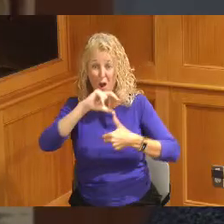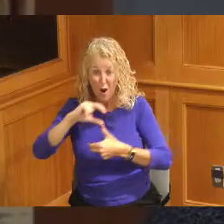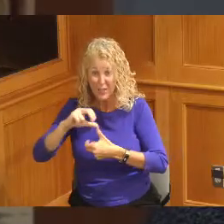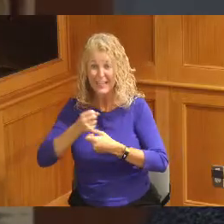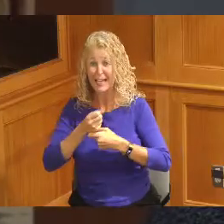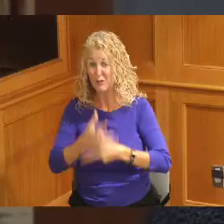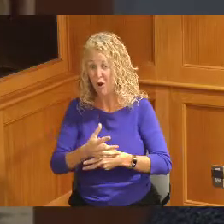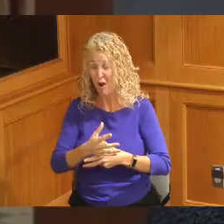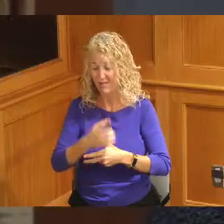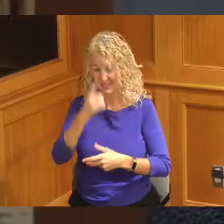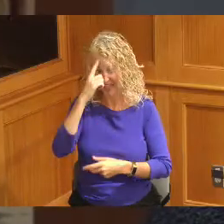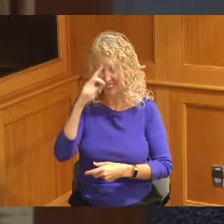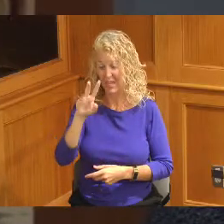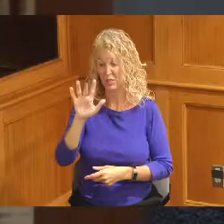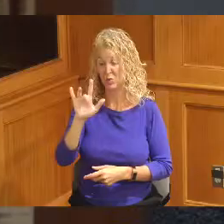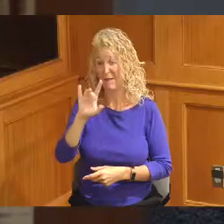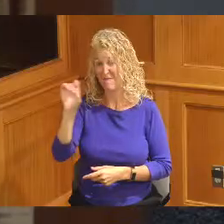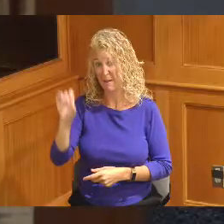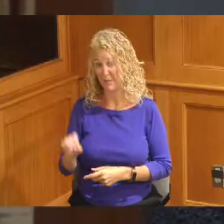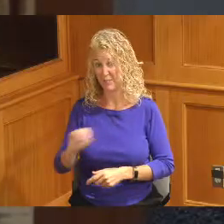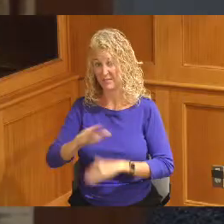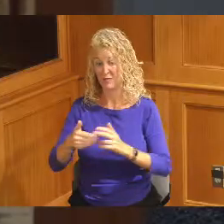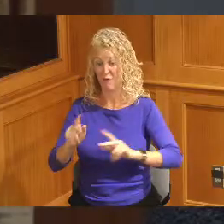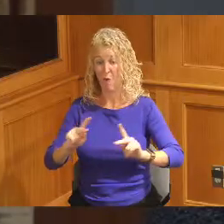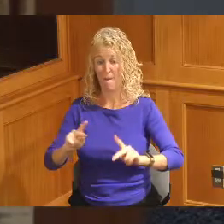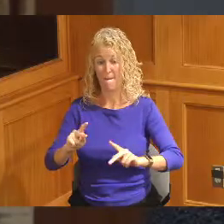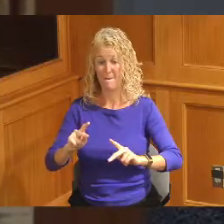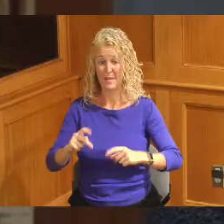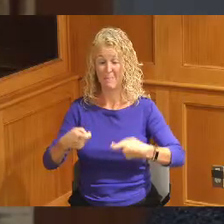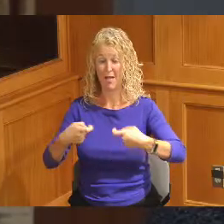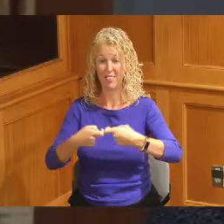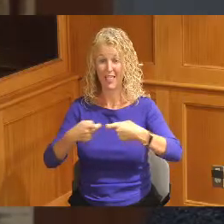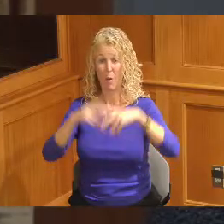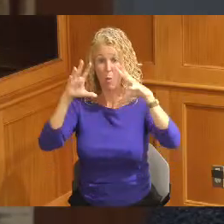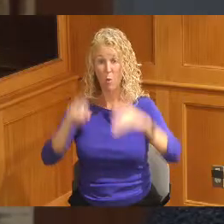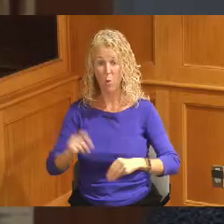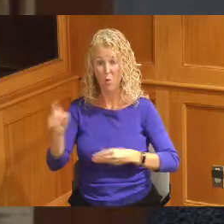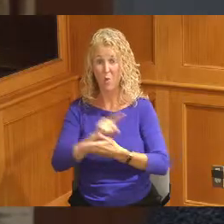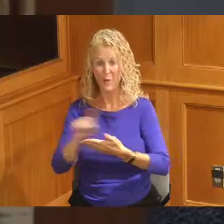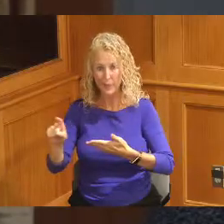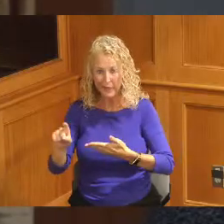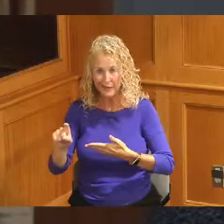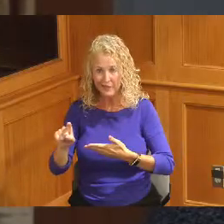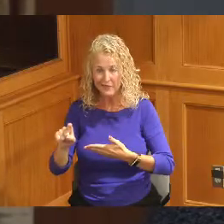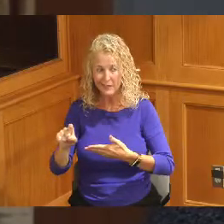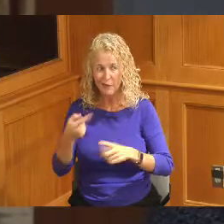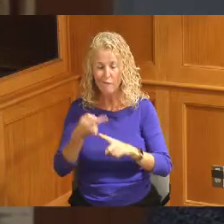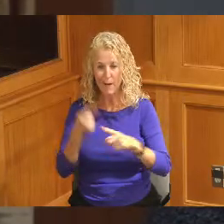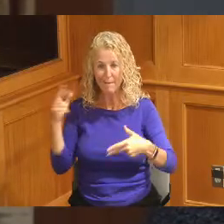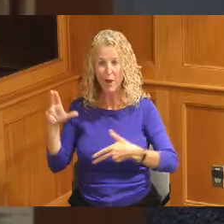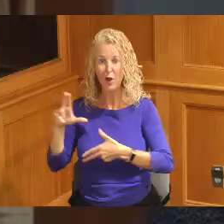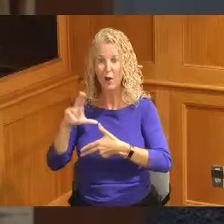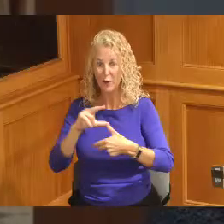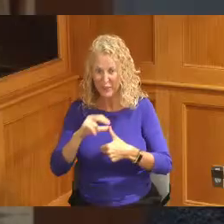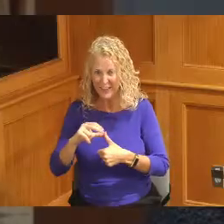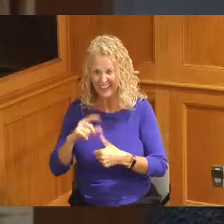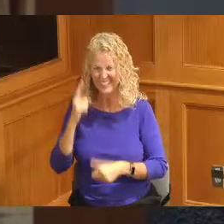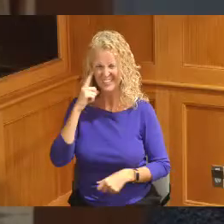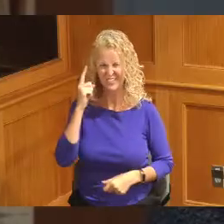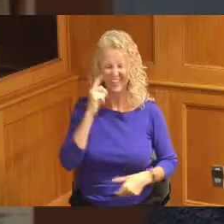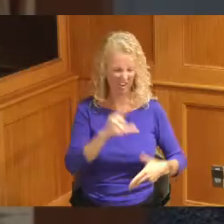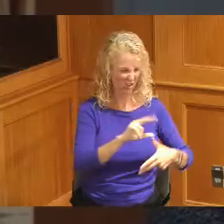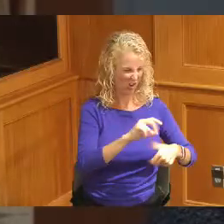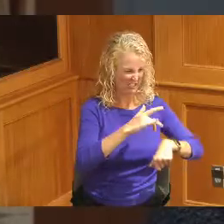was 25% of the county to be without power for up to a week. And that was a hurricane. So you think hurricane, coastal